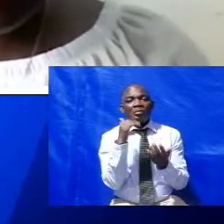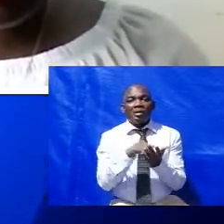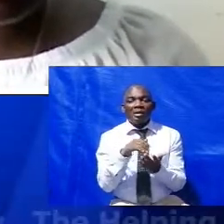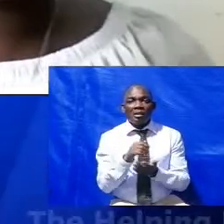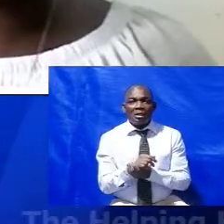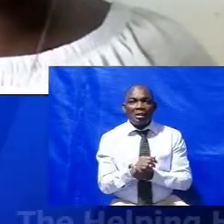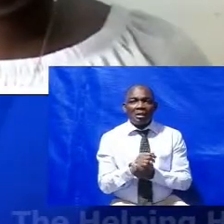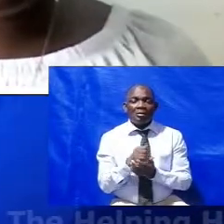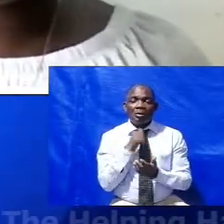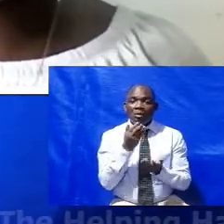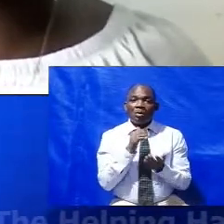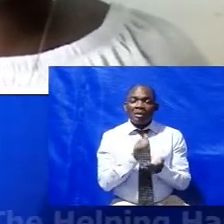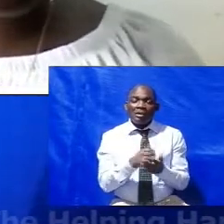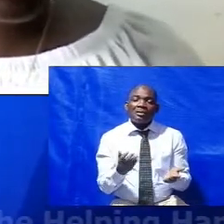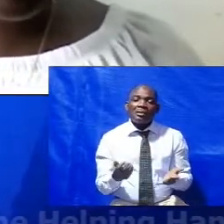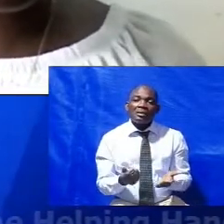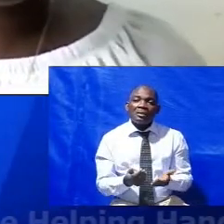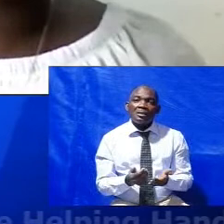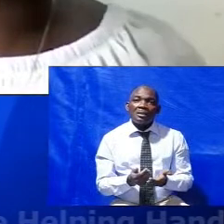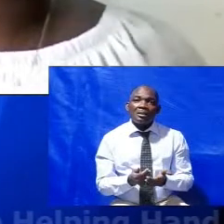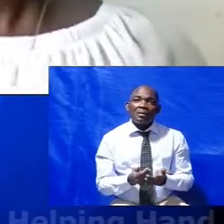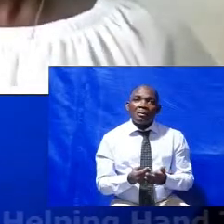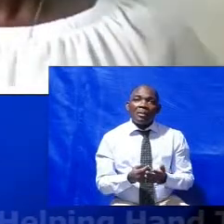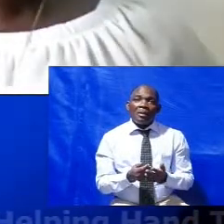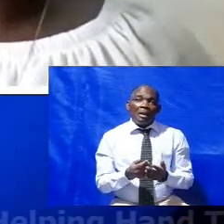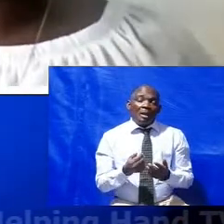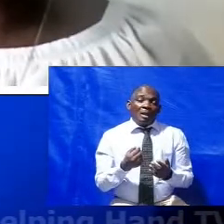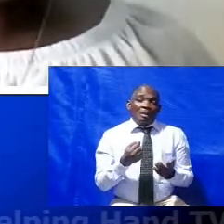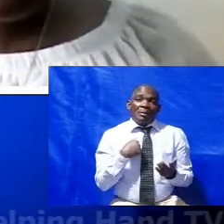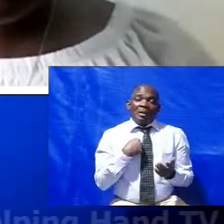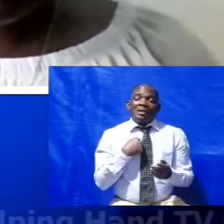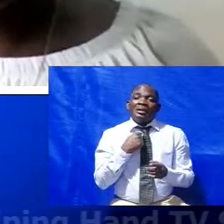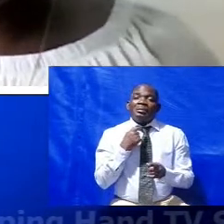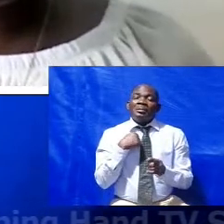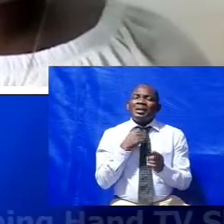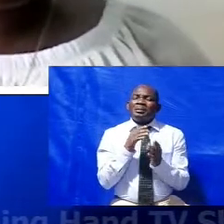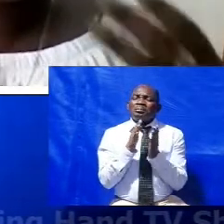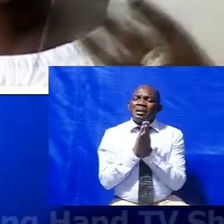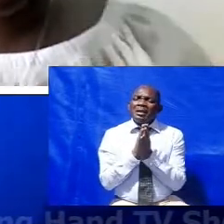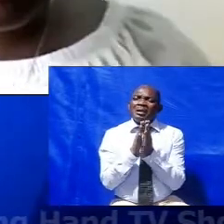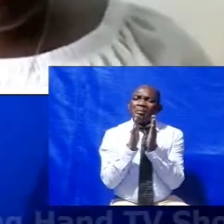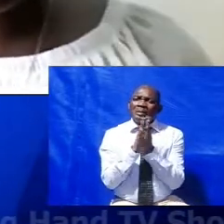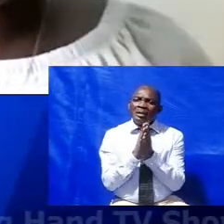of 1 year, then you come back. So I didn't want that for myself. But